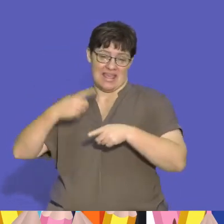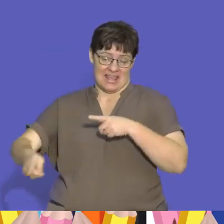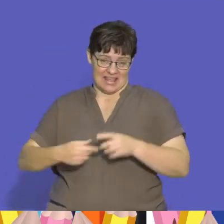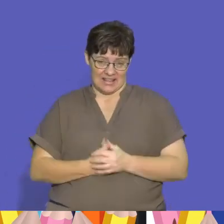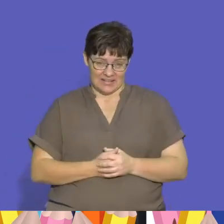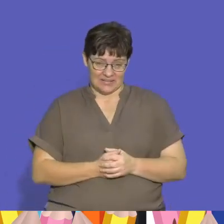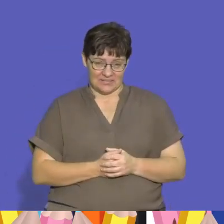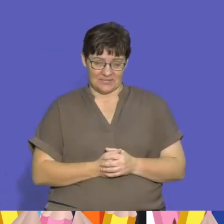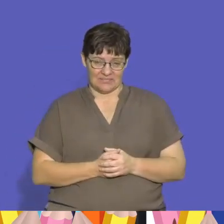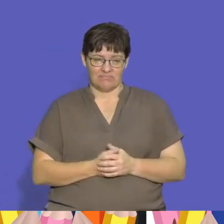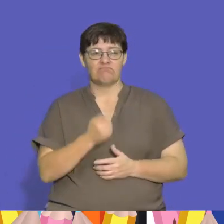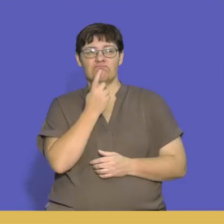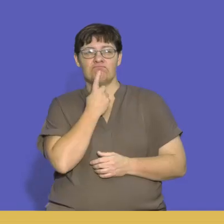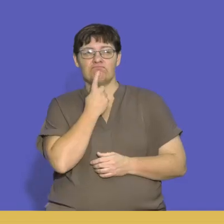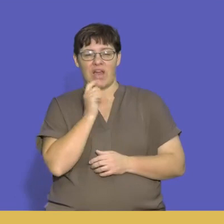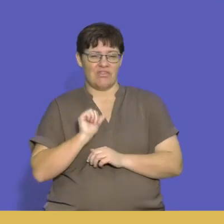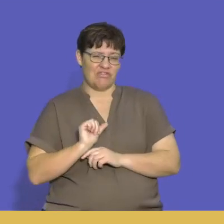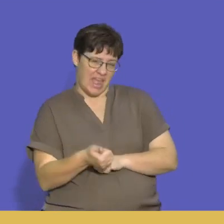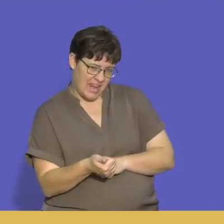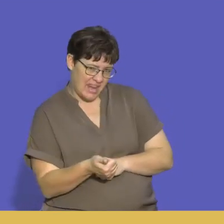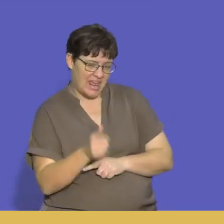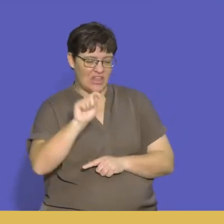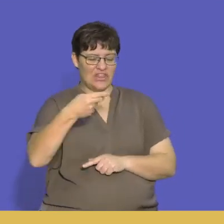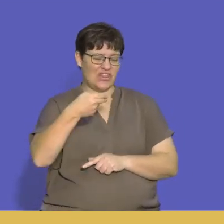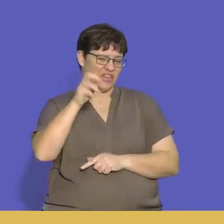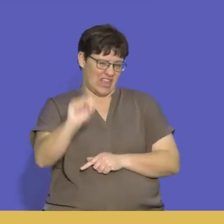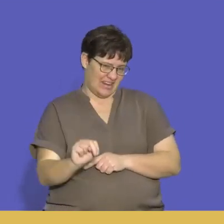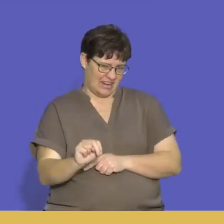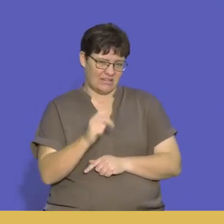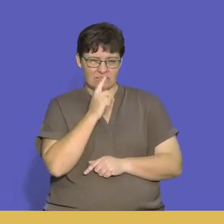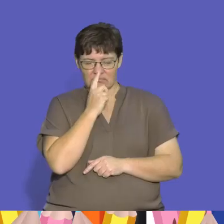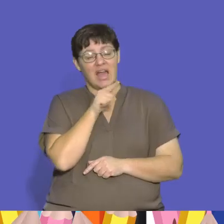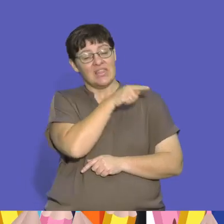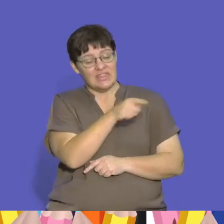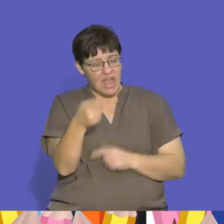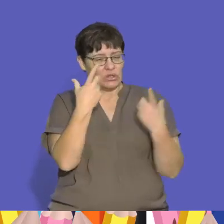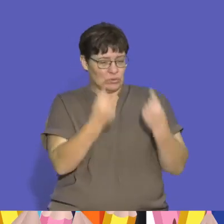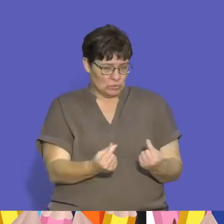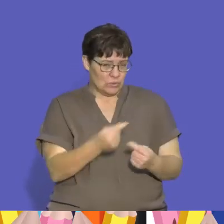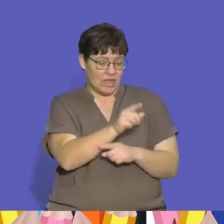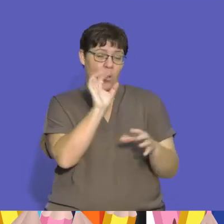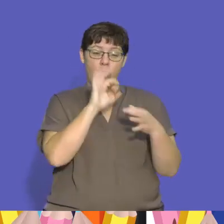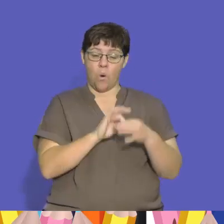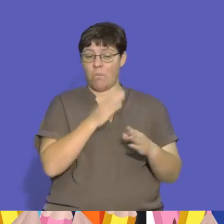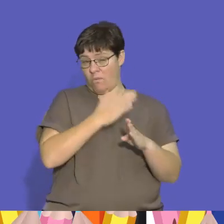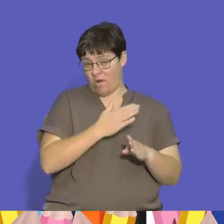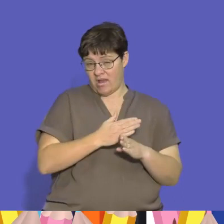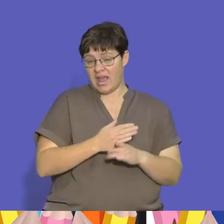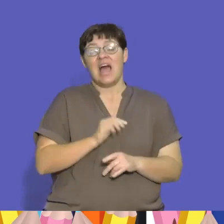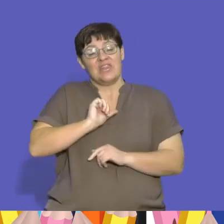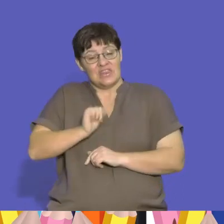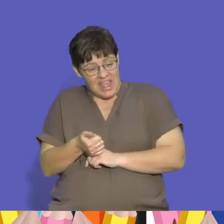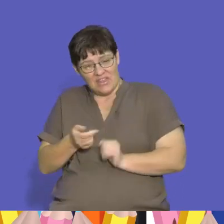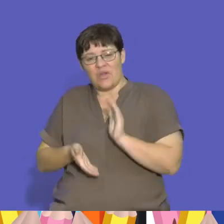play. Let's use the word then to join these 2 sentences. They do their homework, then